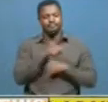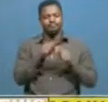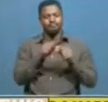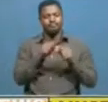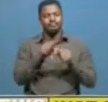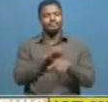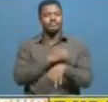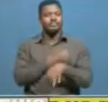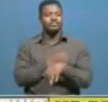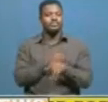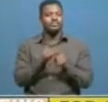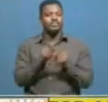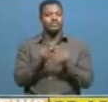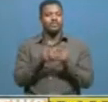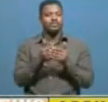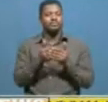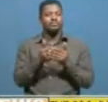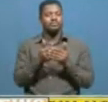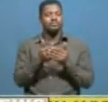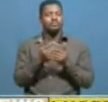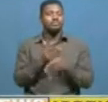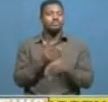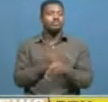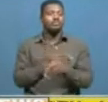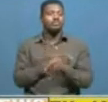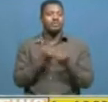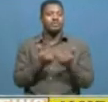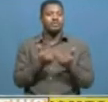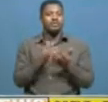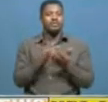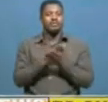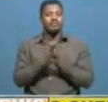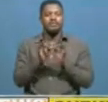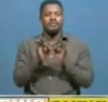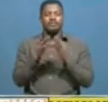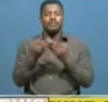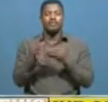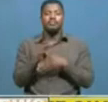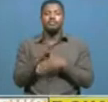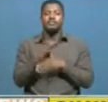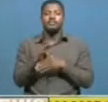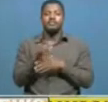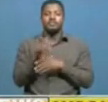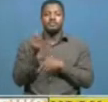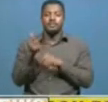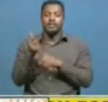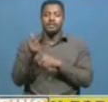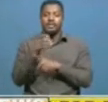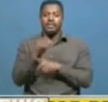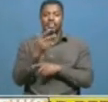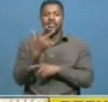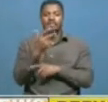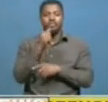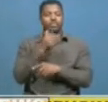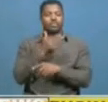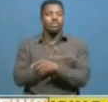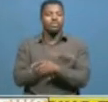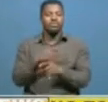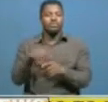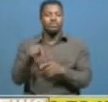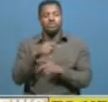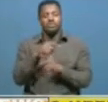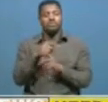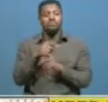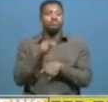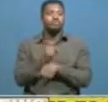efforts and how it is paying off. Now turned into a family business, Madame Minata and her three daughters are